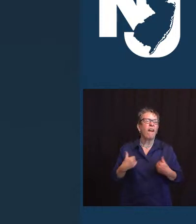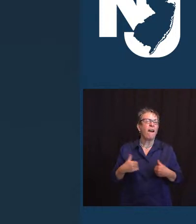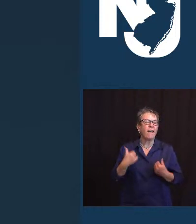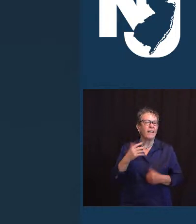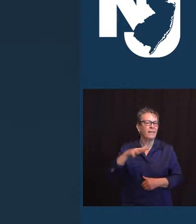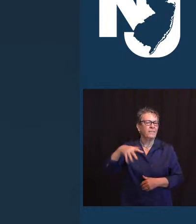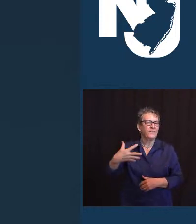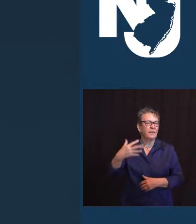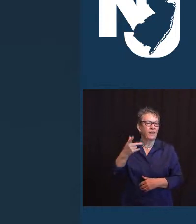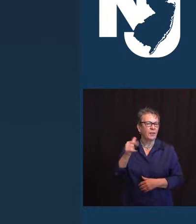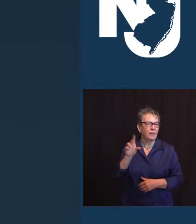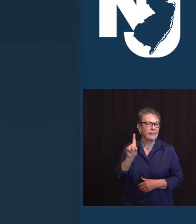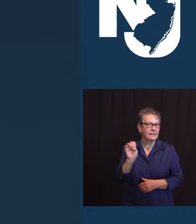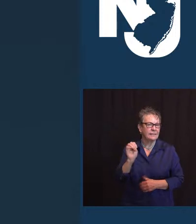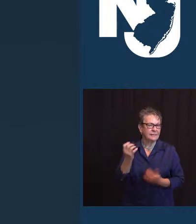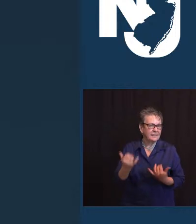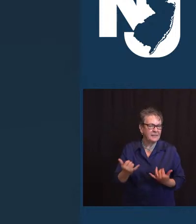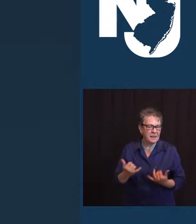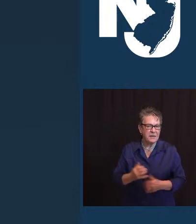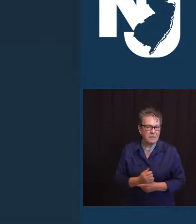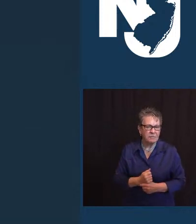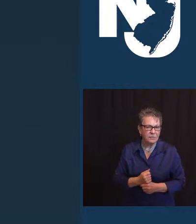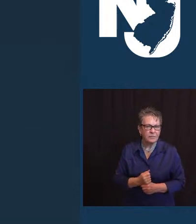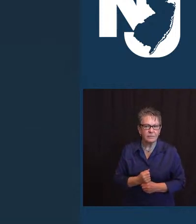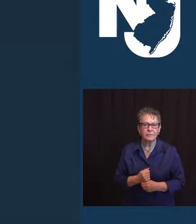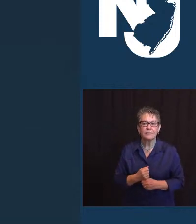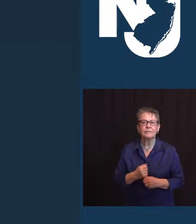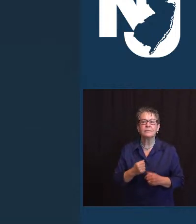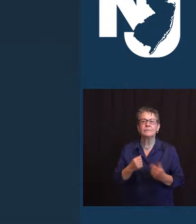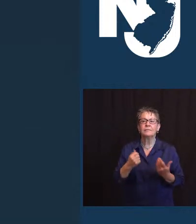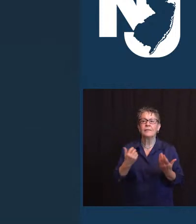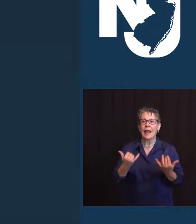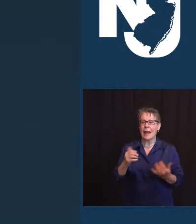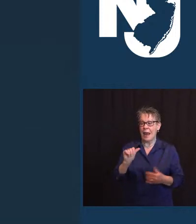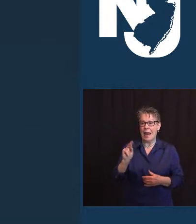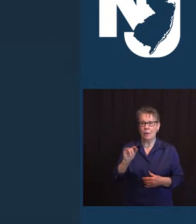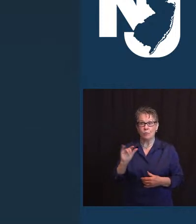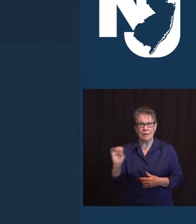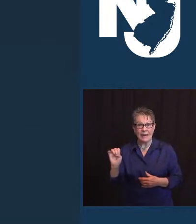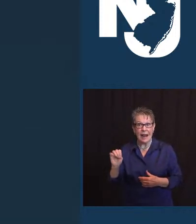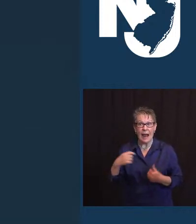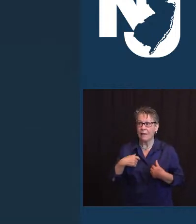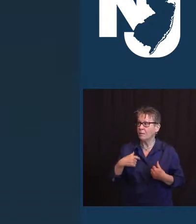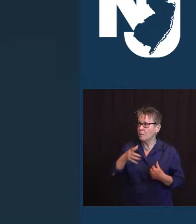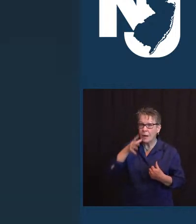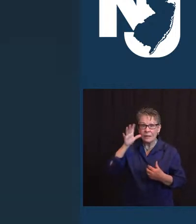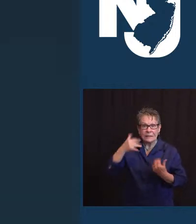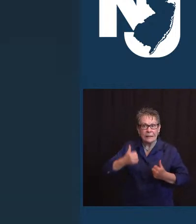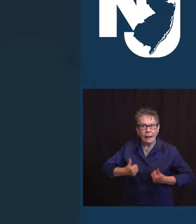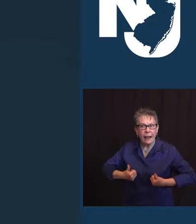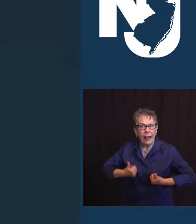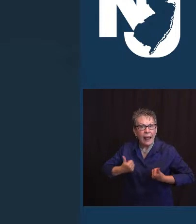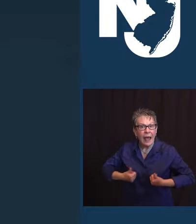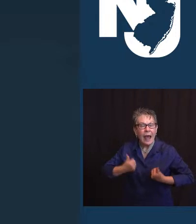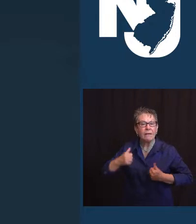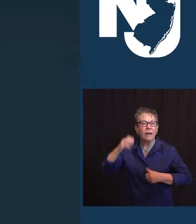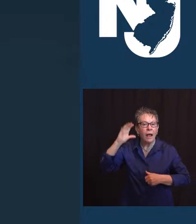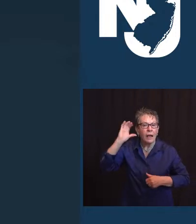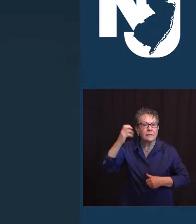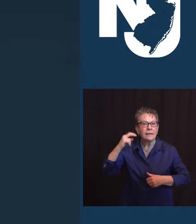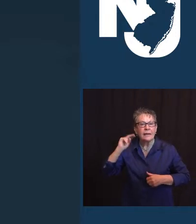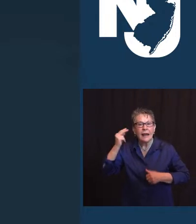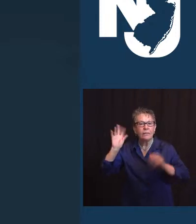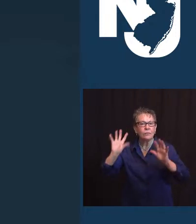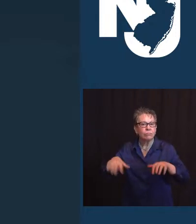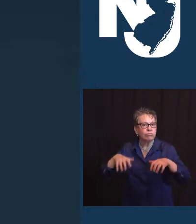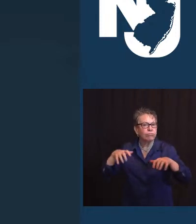Anne Marie, her siblings, Mary, Albert, and Danielle, and numerous nieces, nephews, extended family members, and friends. She